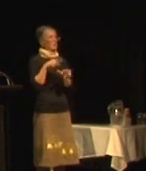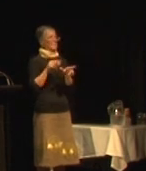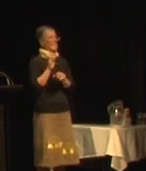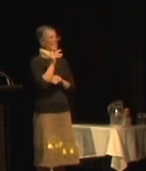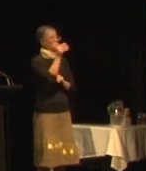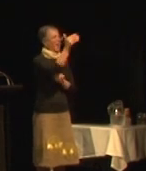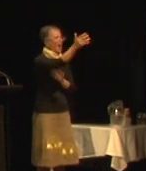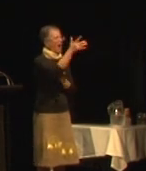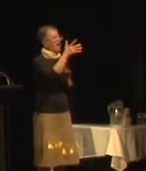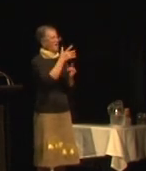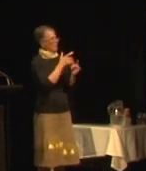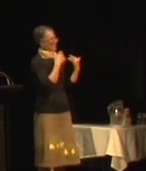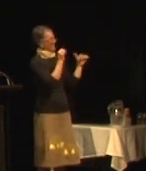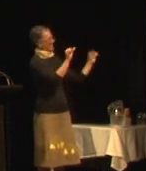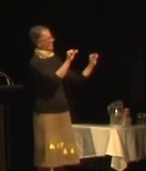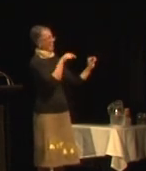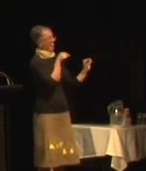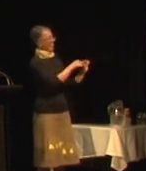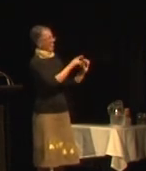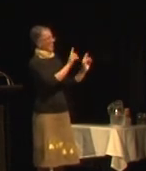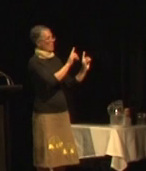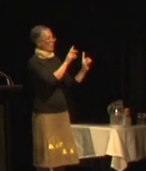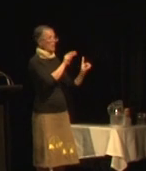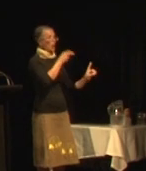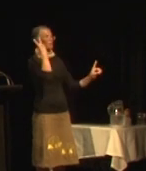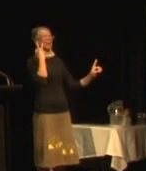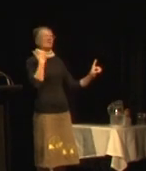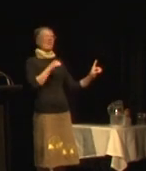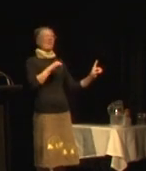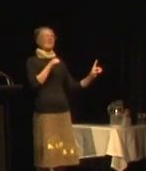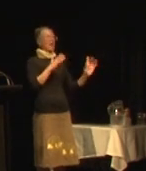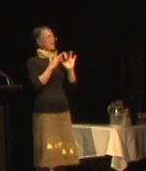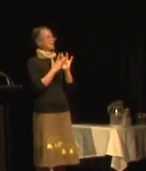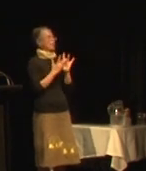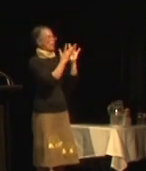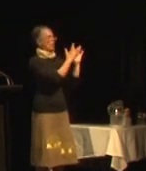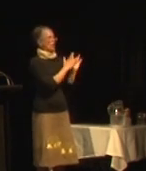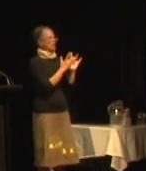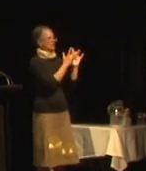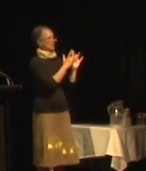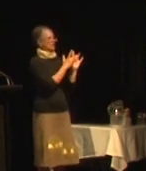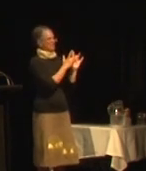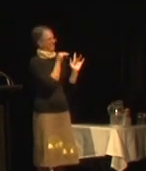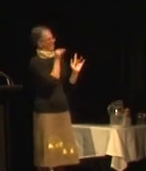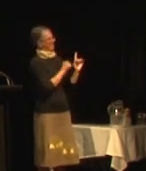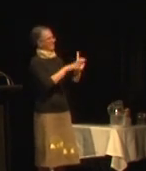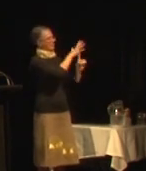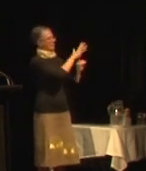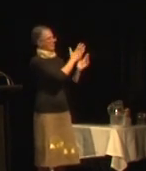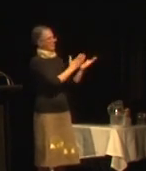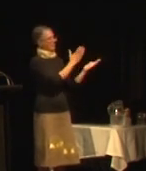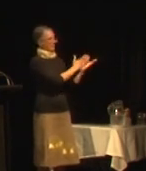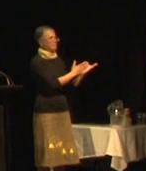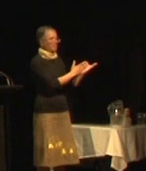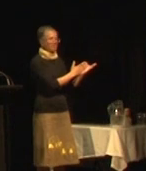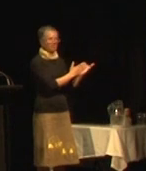network. If we succeed, it's that network that will be the thing that does it. Everything else will have been a pretext to forming and